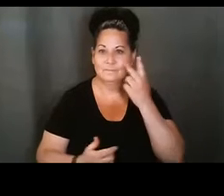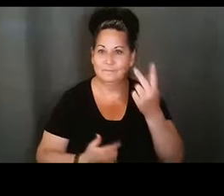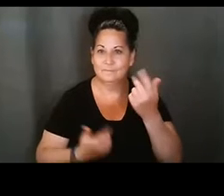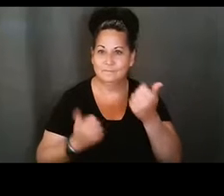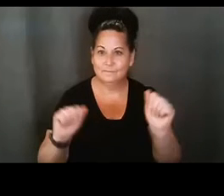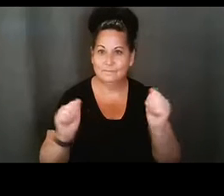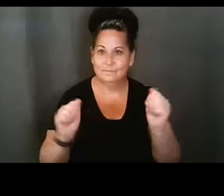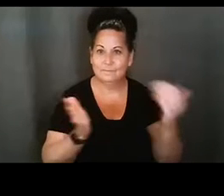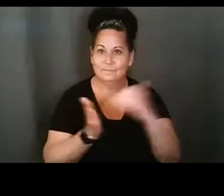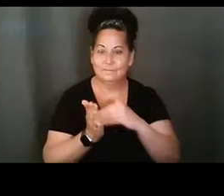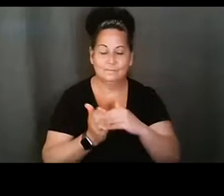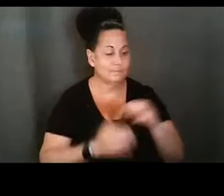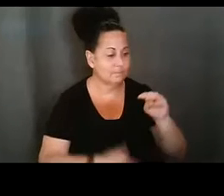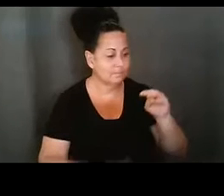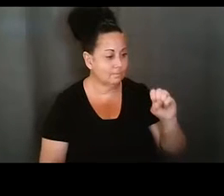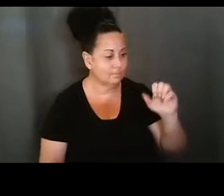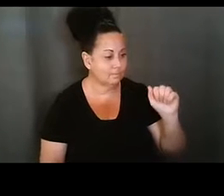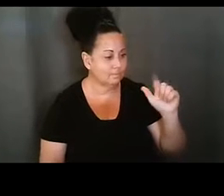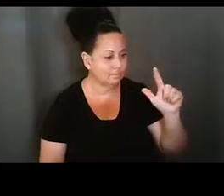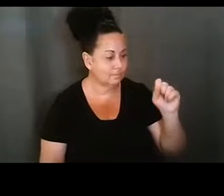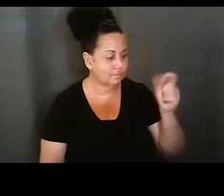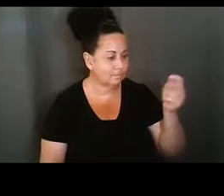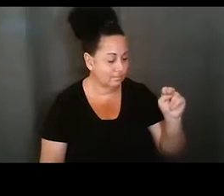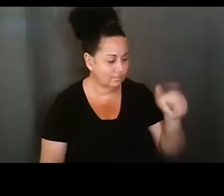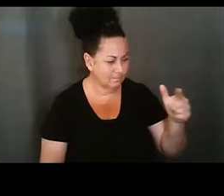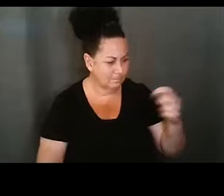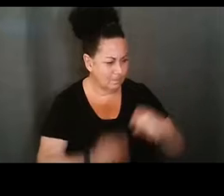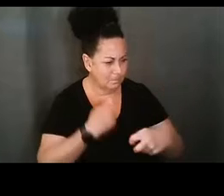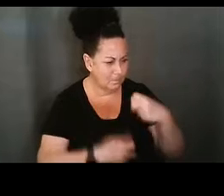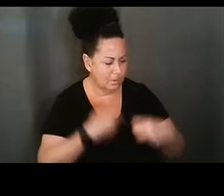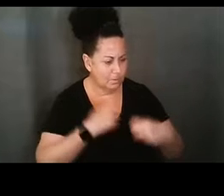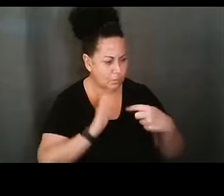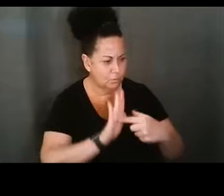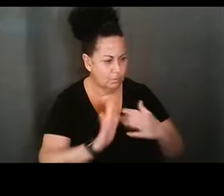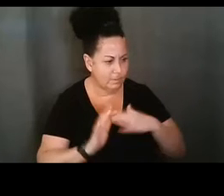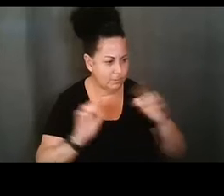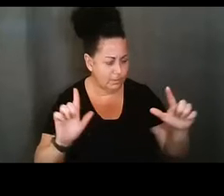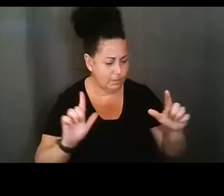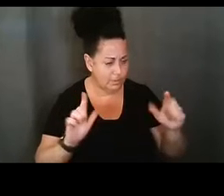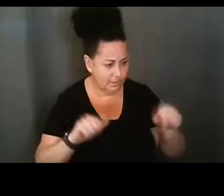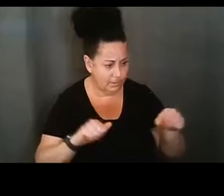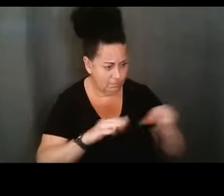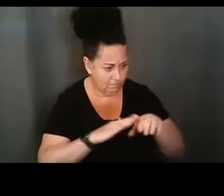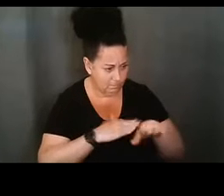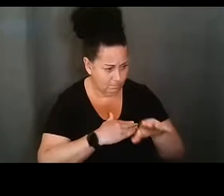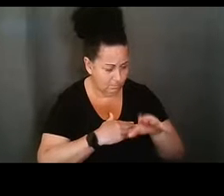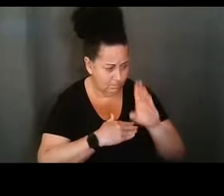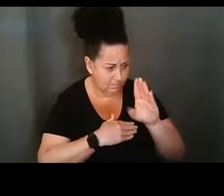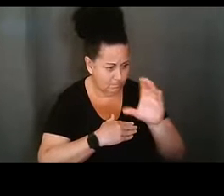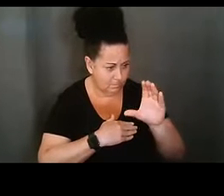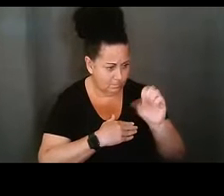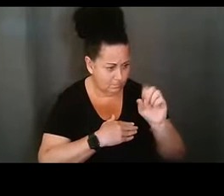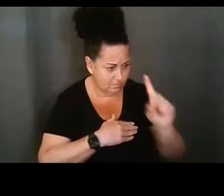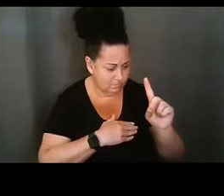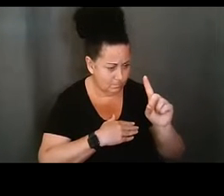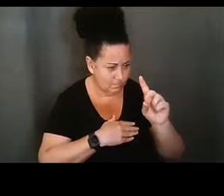Ms. Austin, I'm having problems sharing my screen. Are you able to go to the Bibb County School District website? And I can